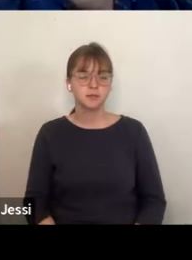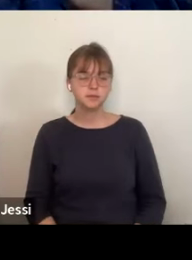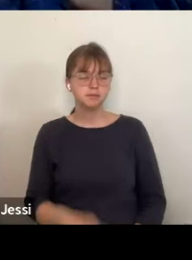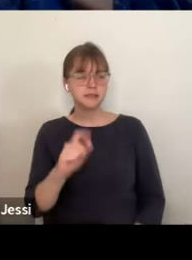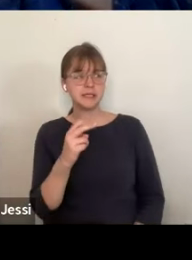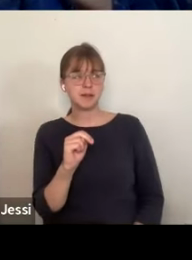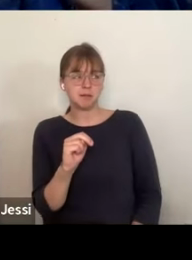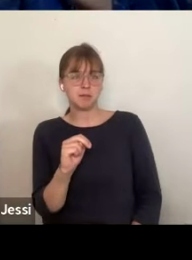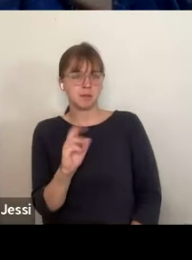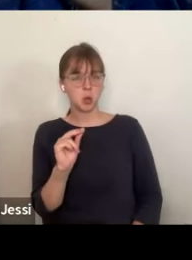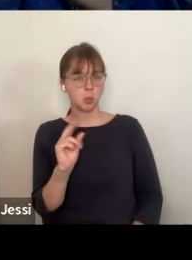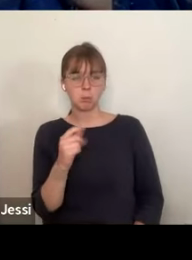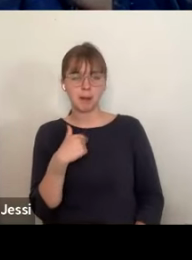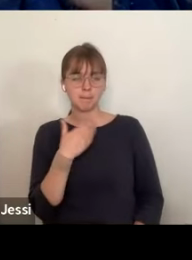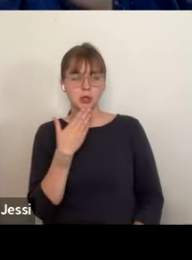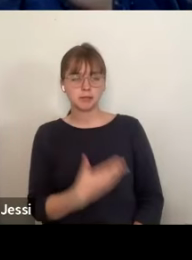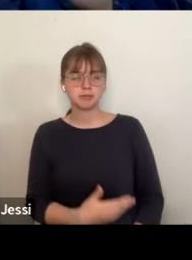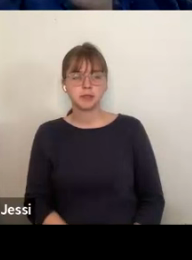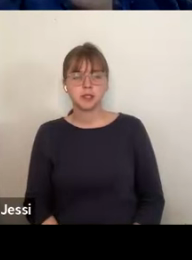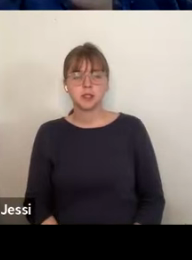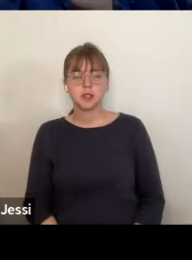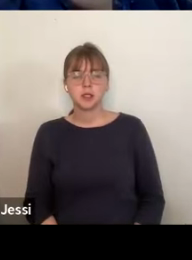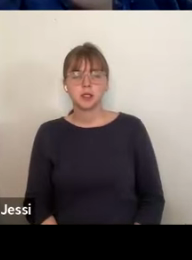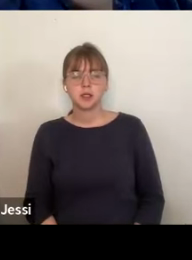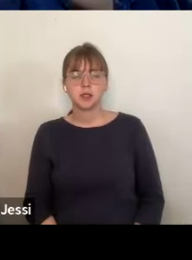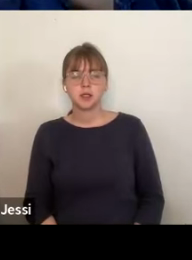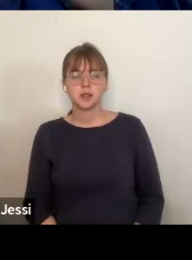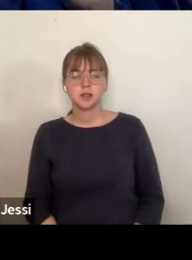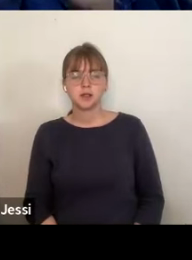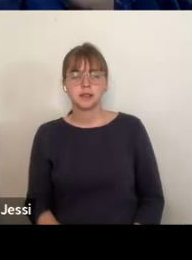Nope. It seems like we had a relatively